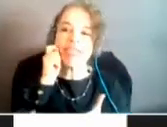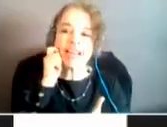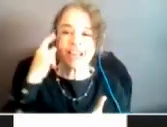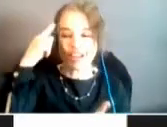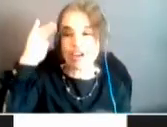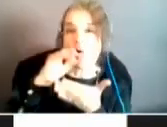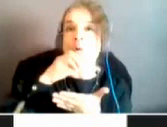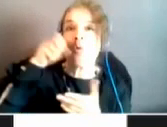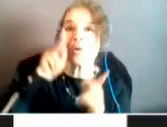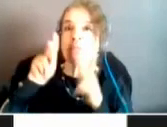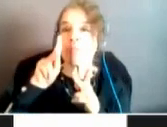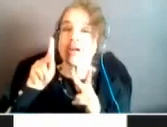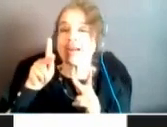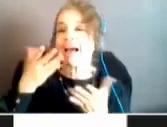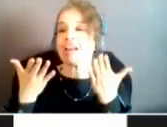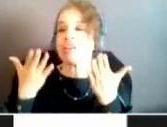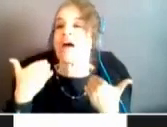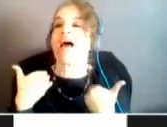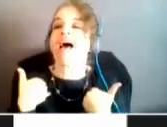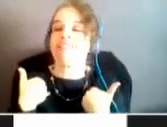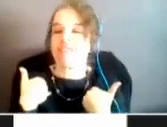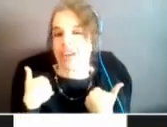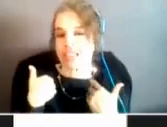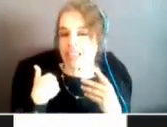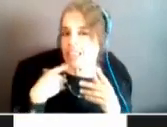minority older people might have, which is a